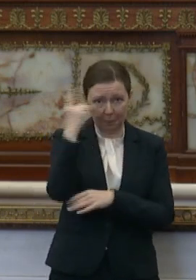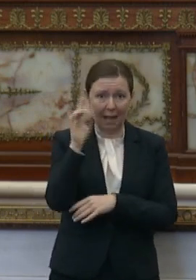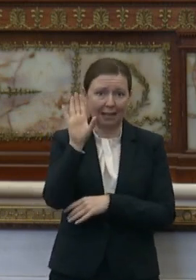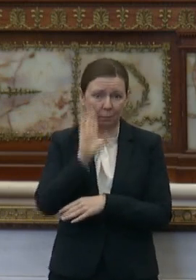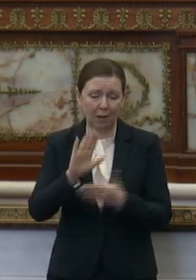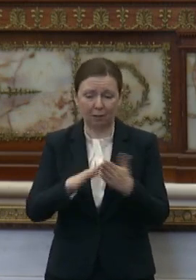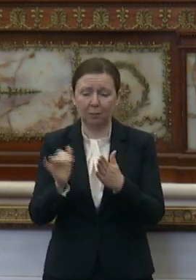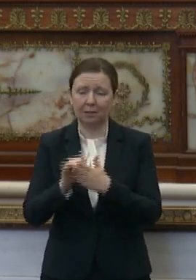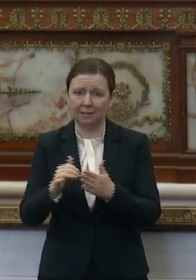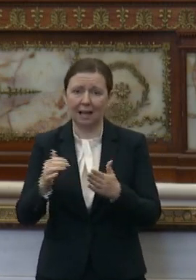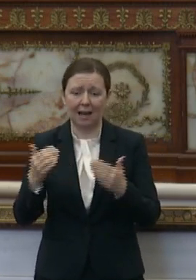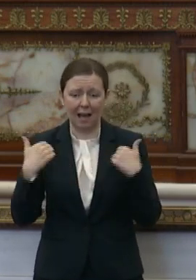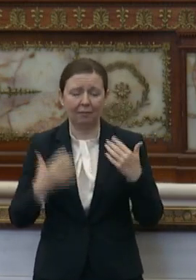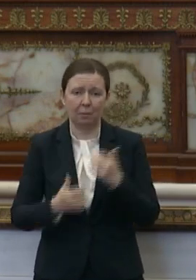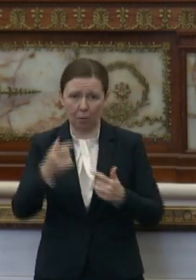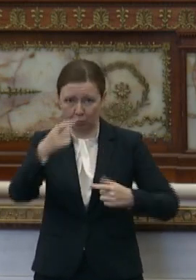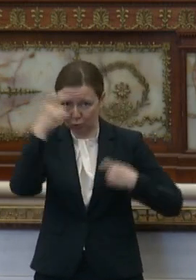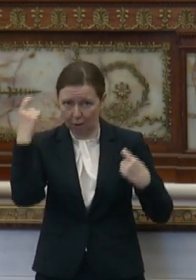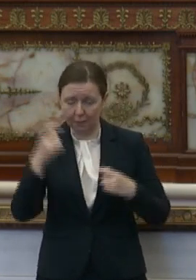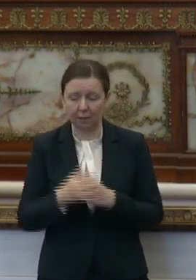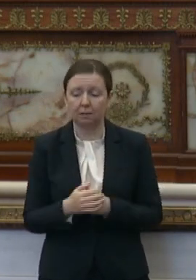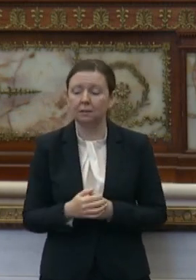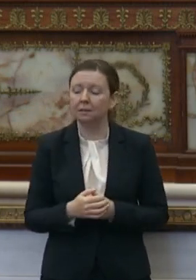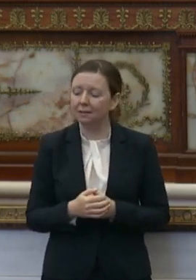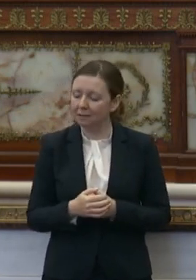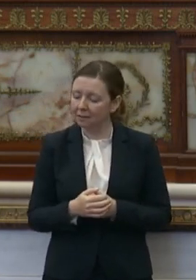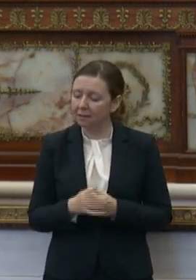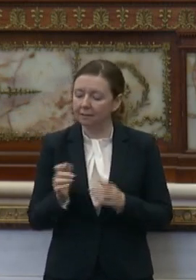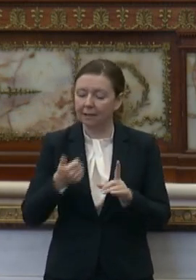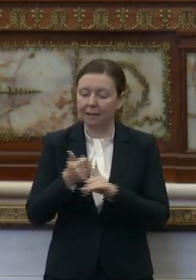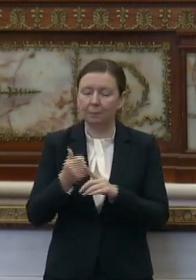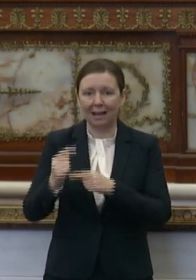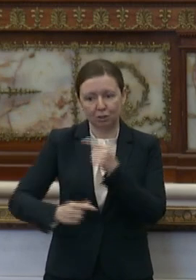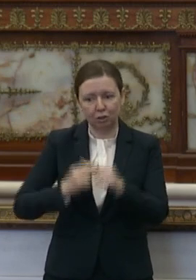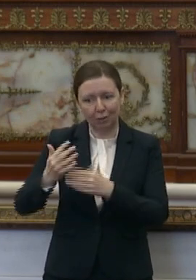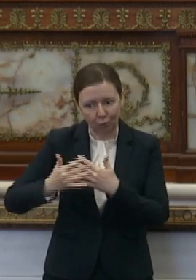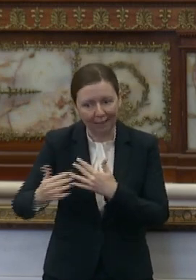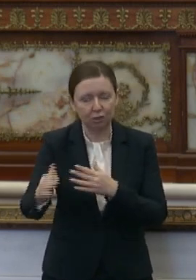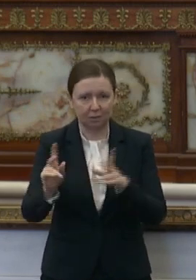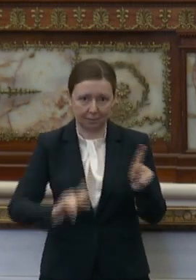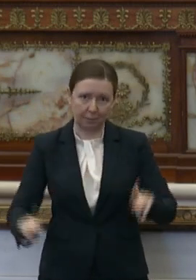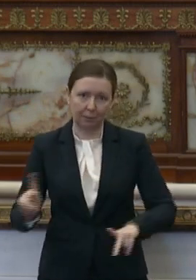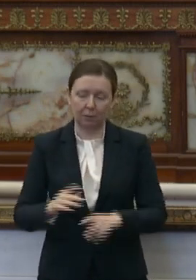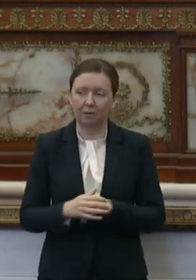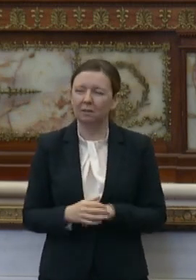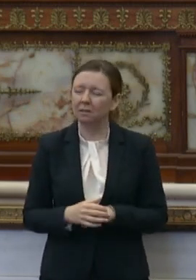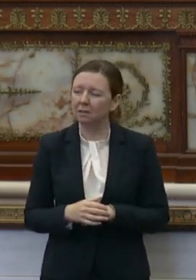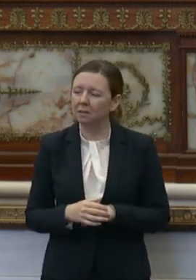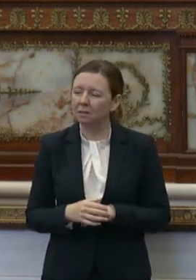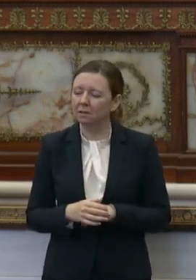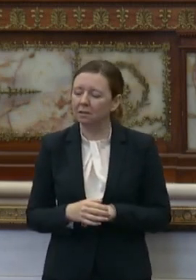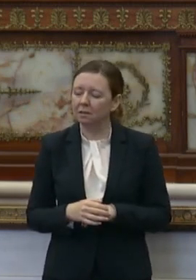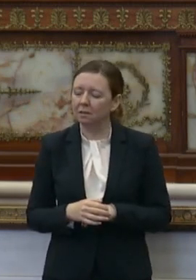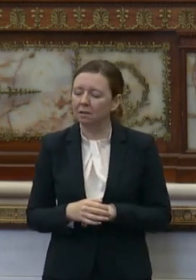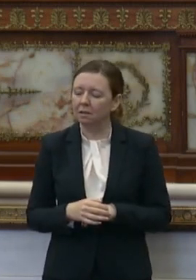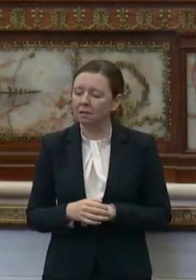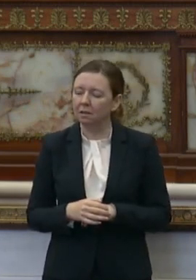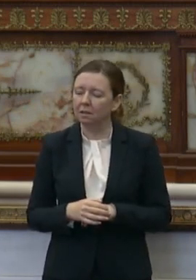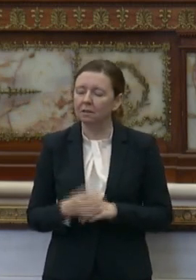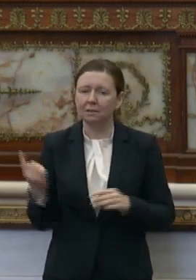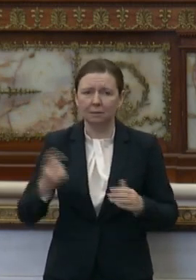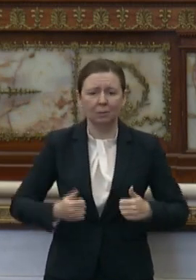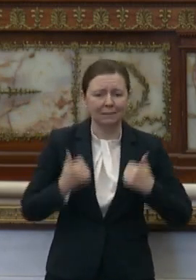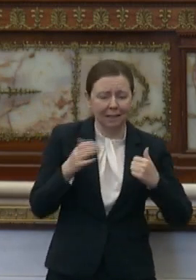brunt of the trauma. We know policies matter. They impact generations of people. And being homeless can change the course of someone's life